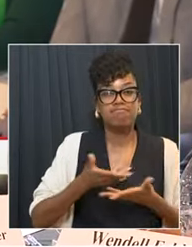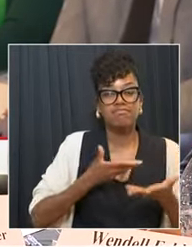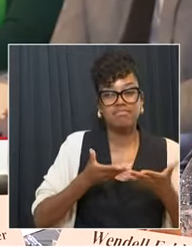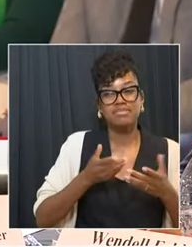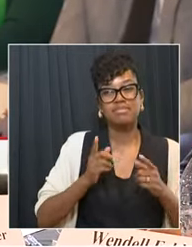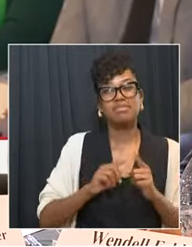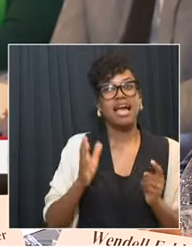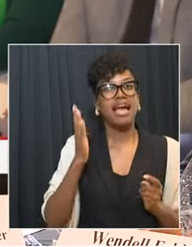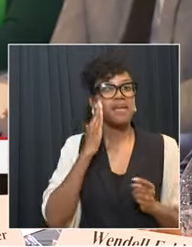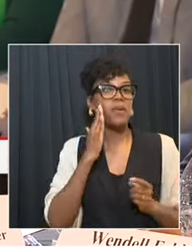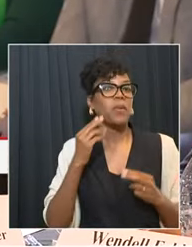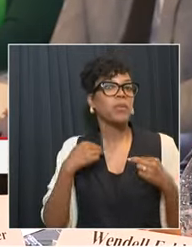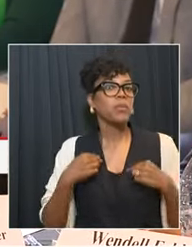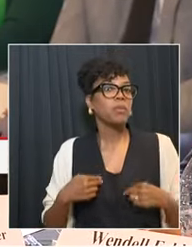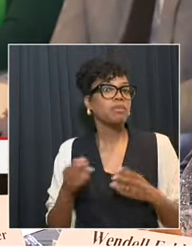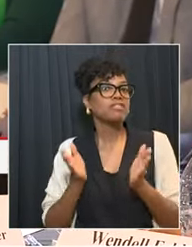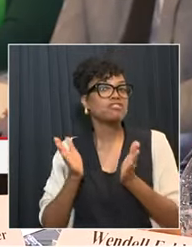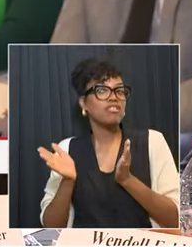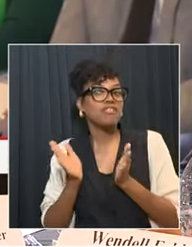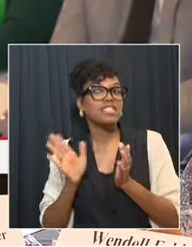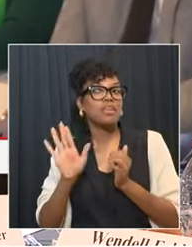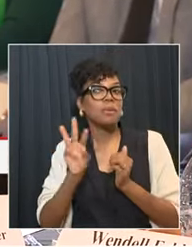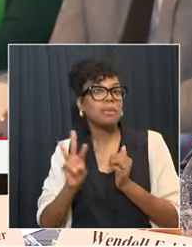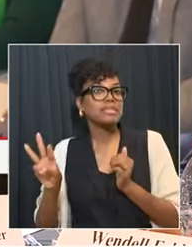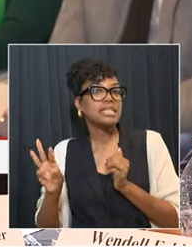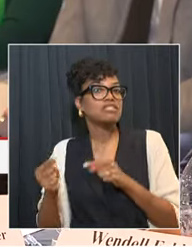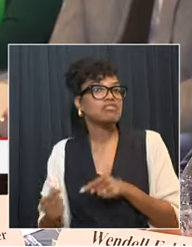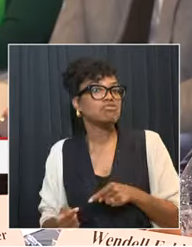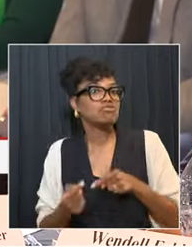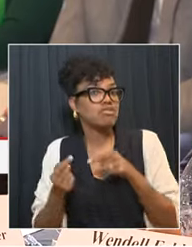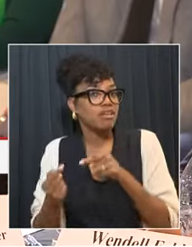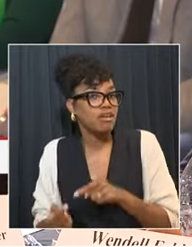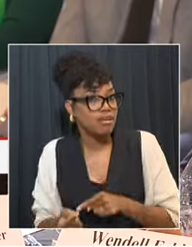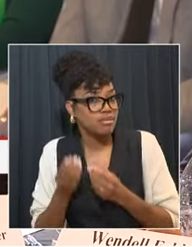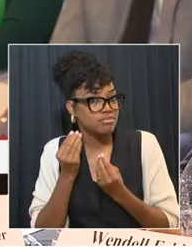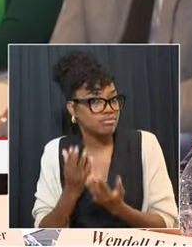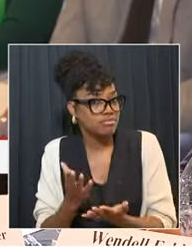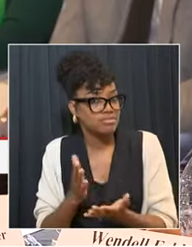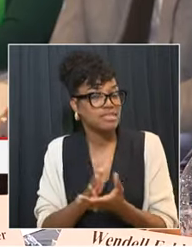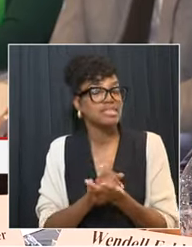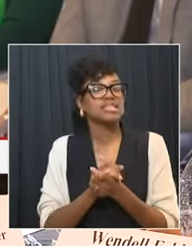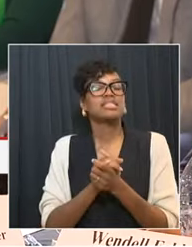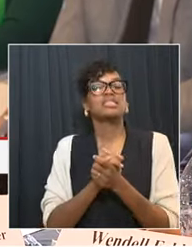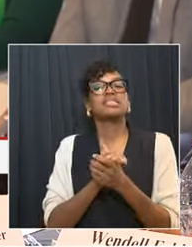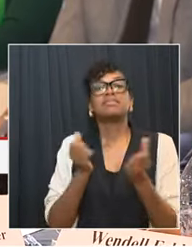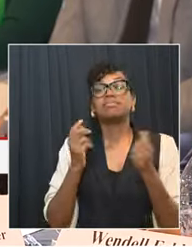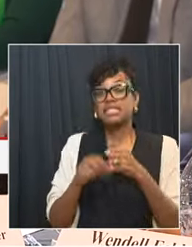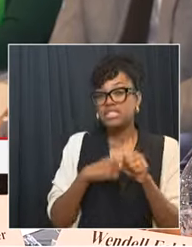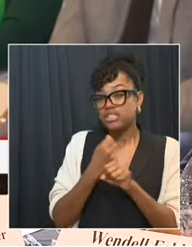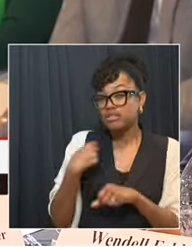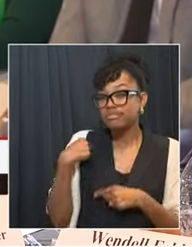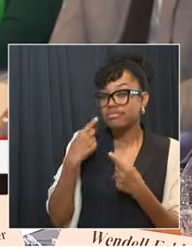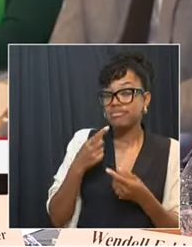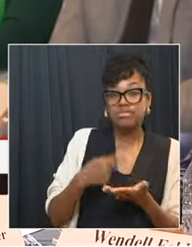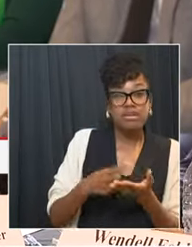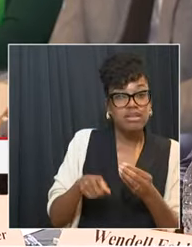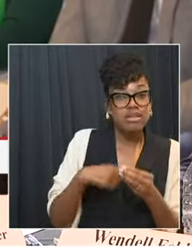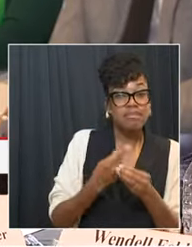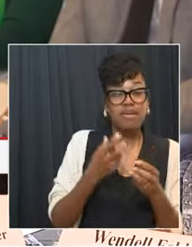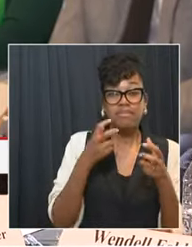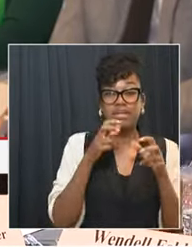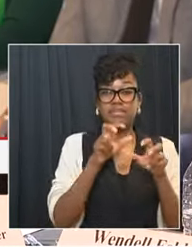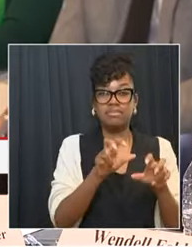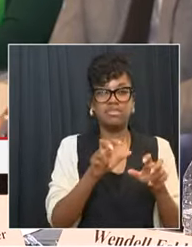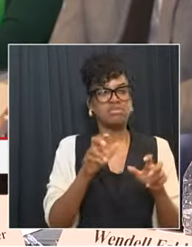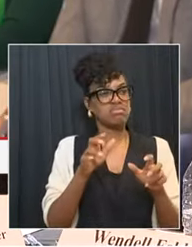human services cluster, it has been on the struggle bus. For a number of years, we have been talking about investments in a citywide overhaul